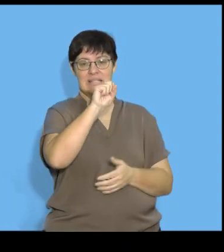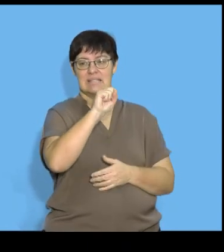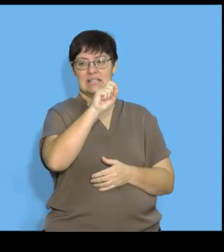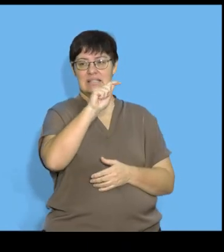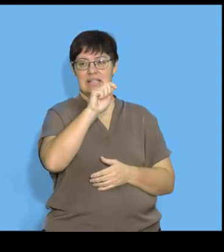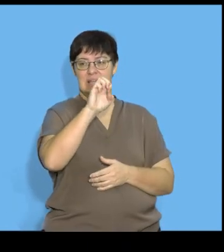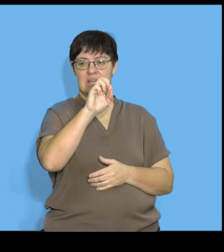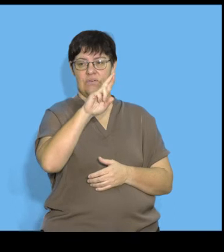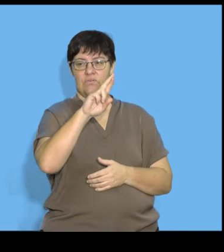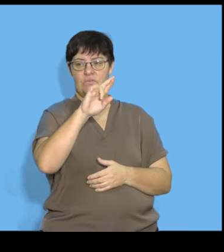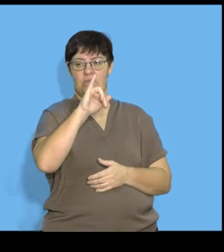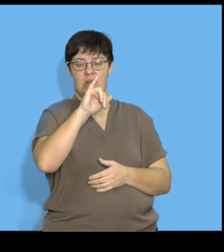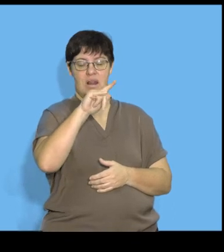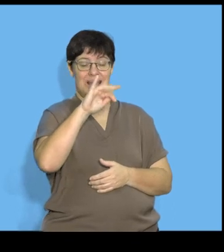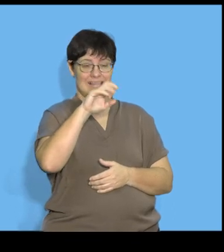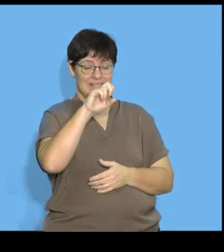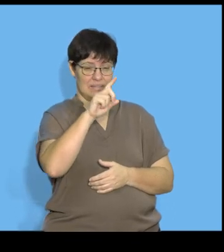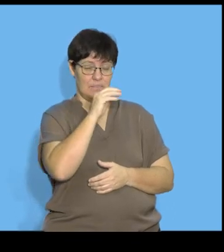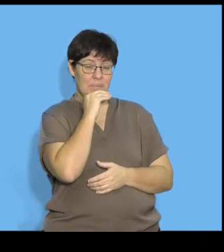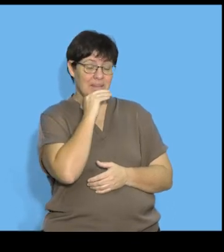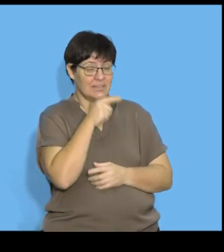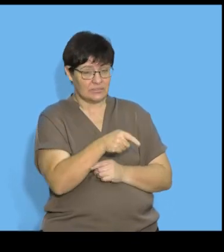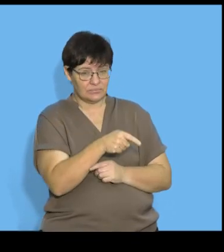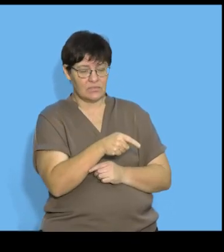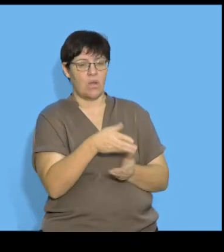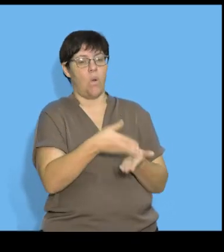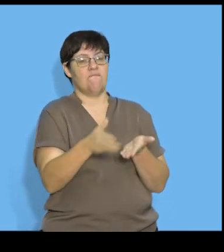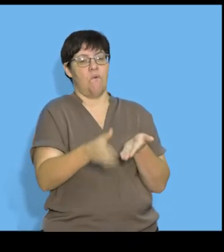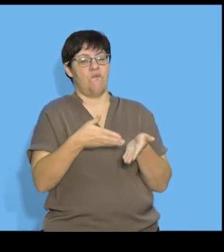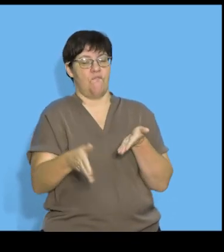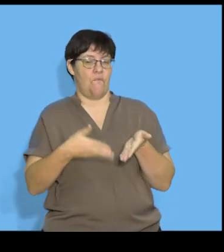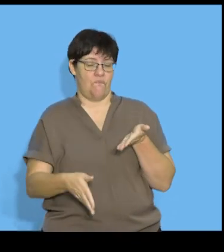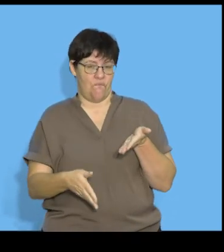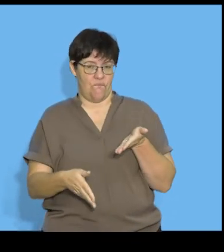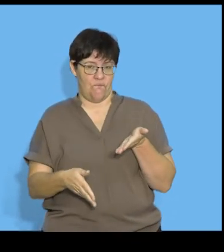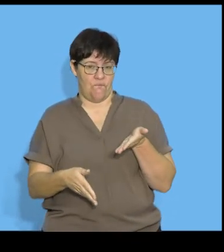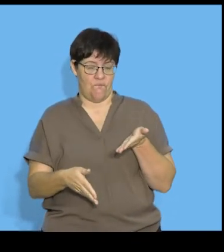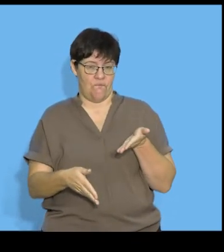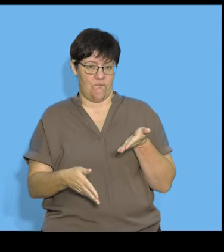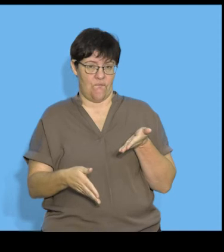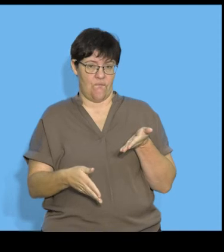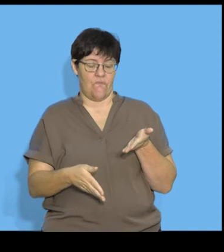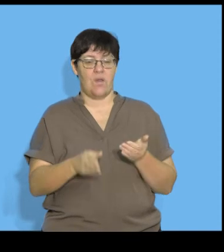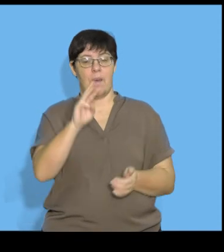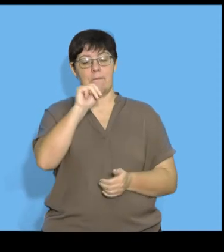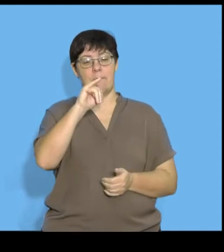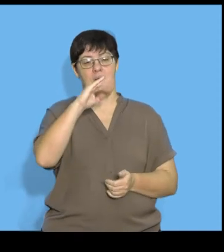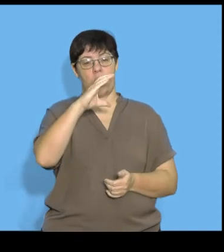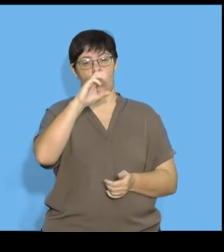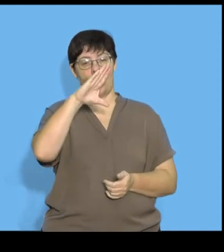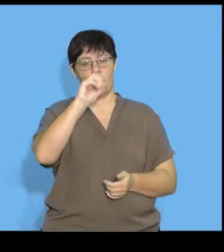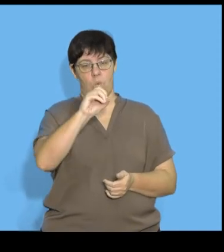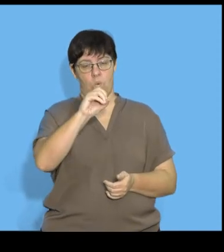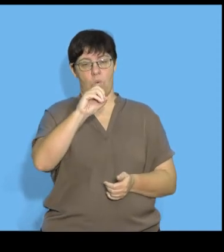sterilization do? Sterilization gets rid of microorganisms.